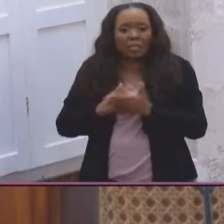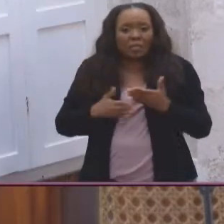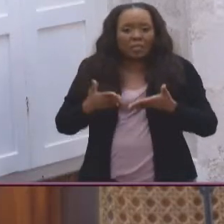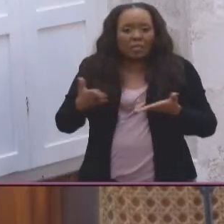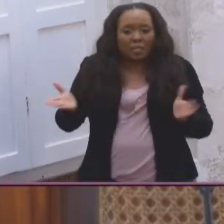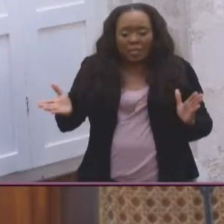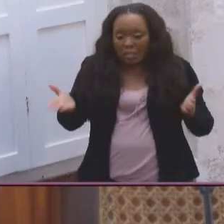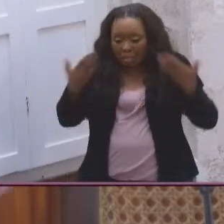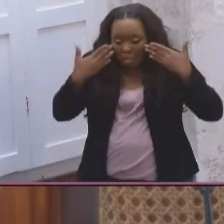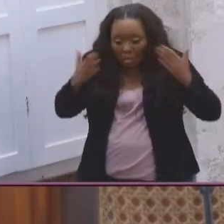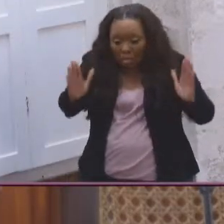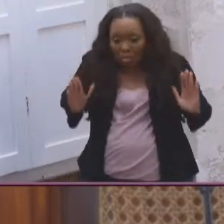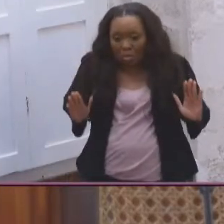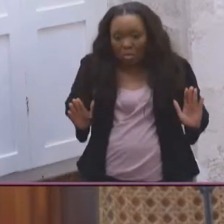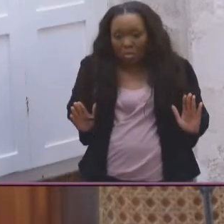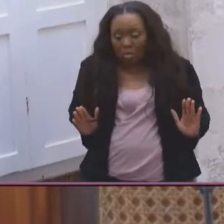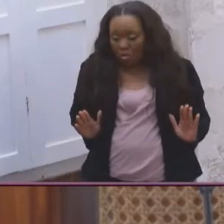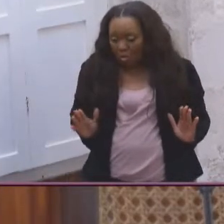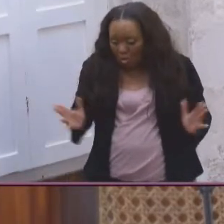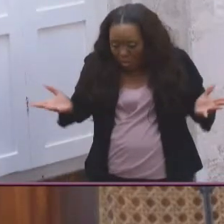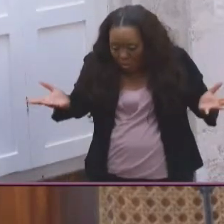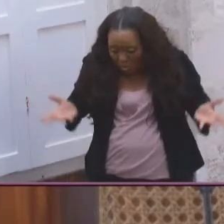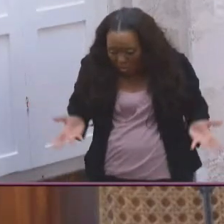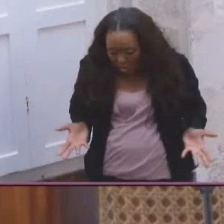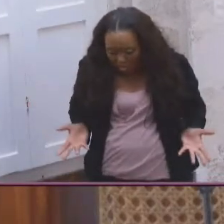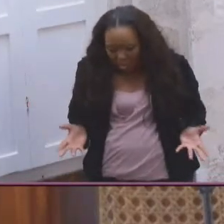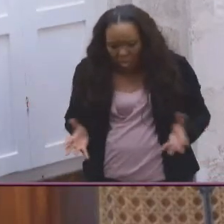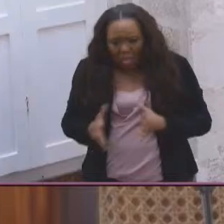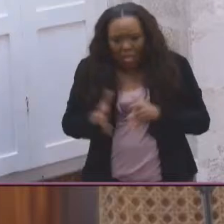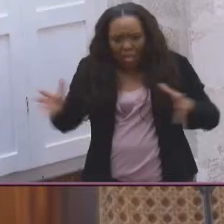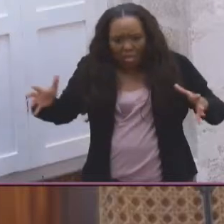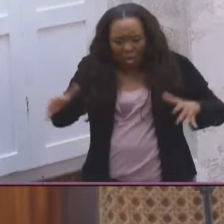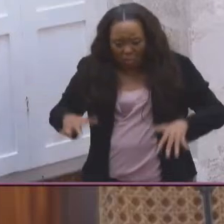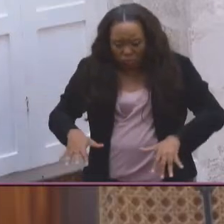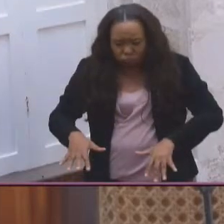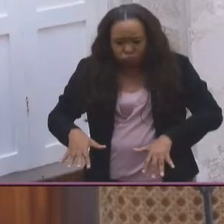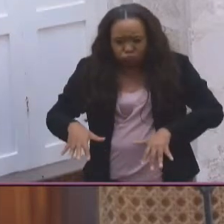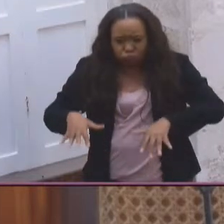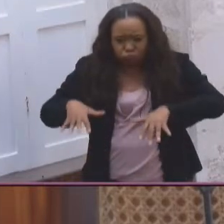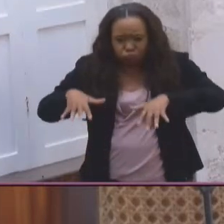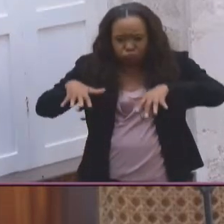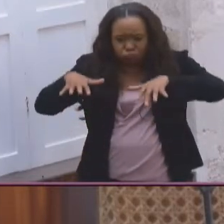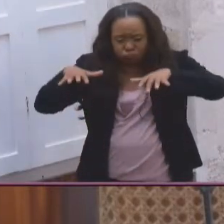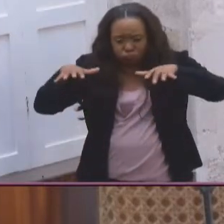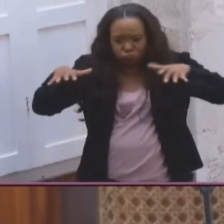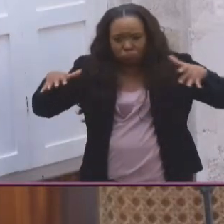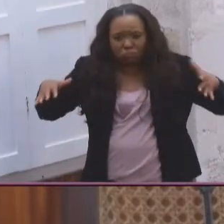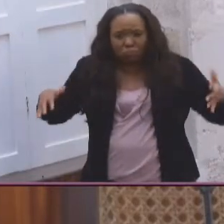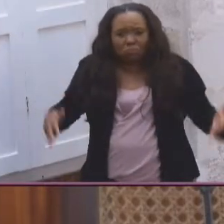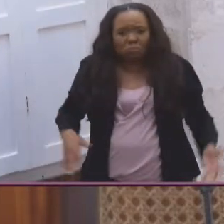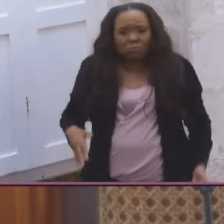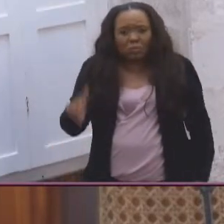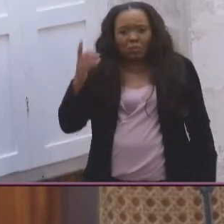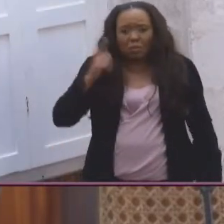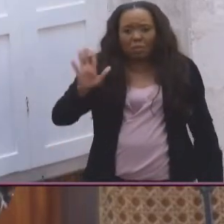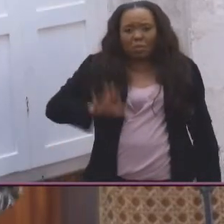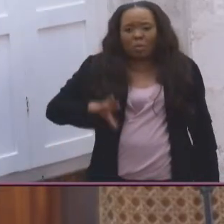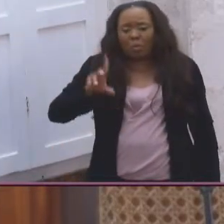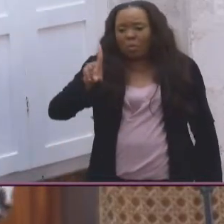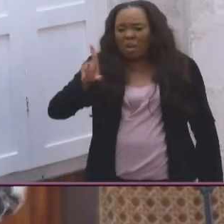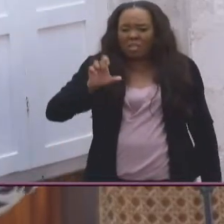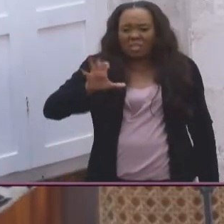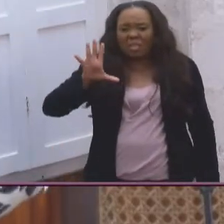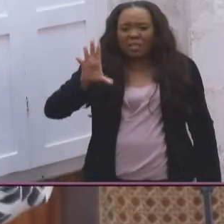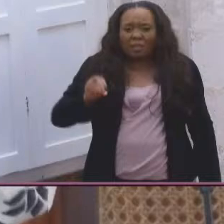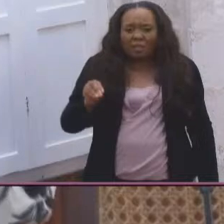search to really give a name to, but a lot of it running a stretch of road, sir, for about 150 yards,